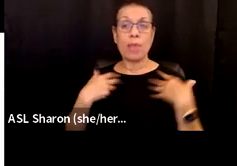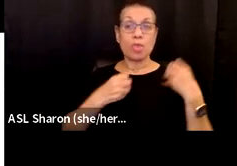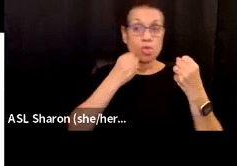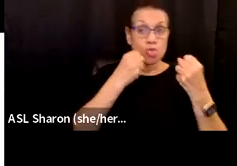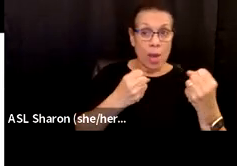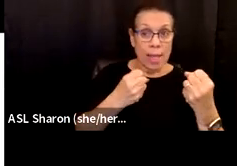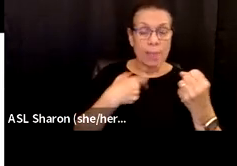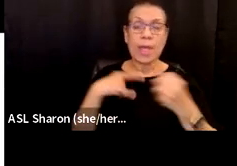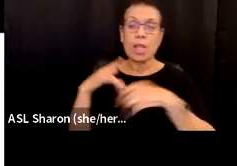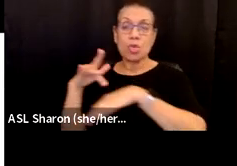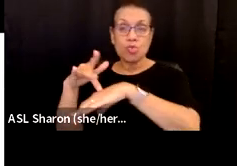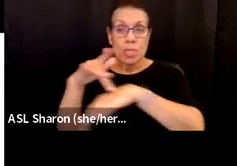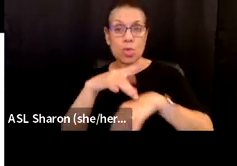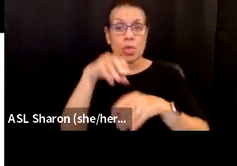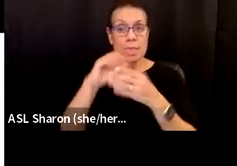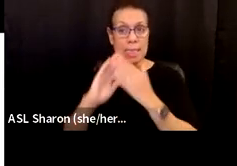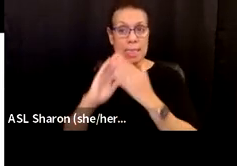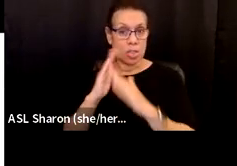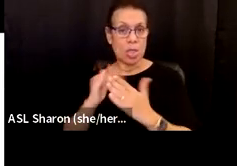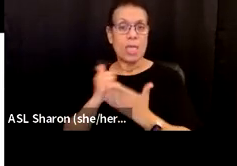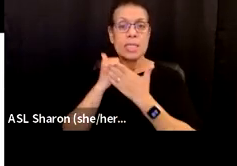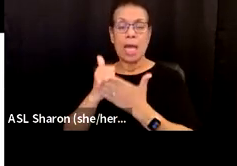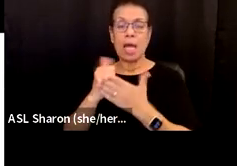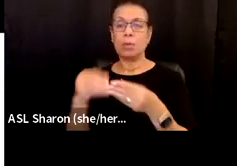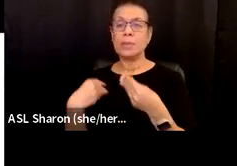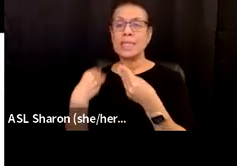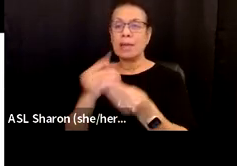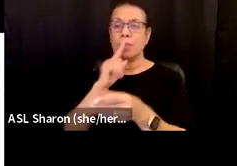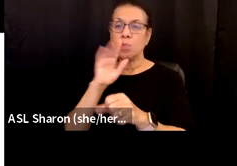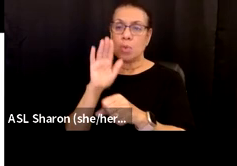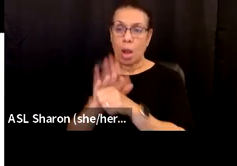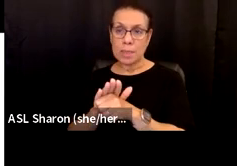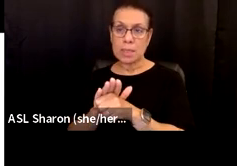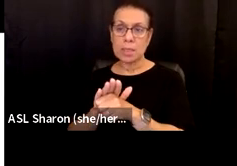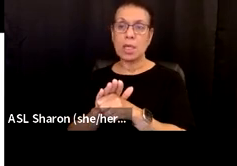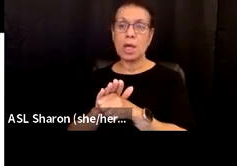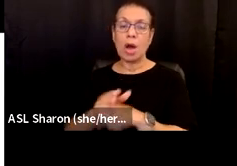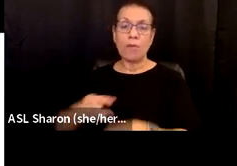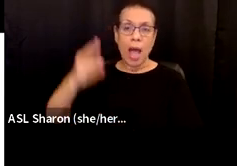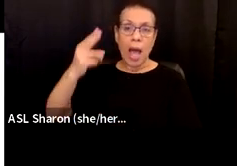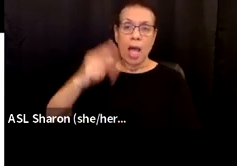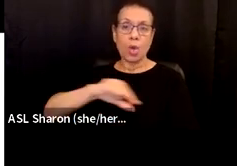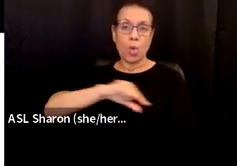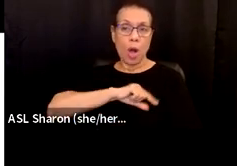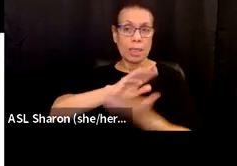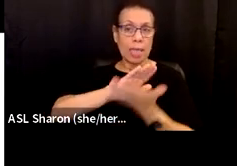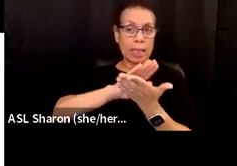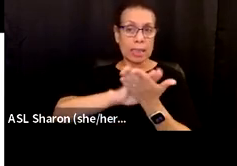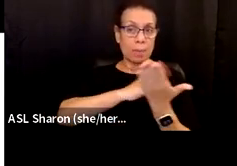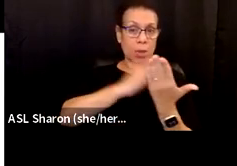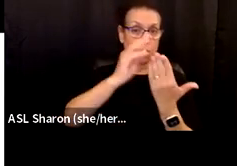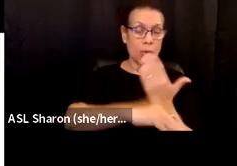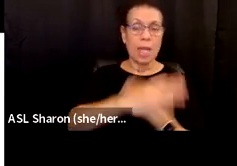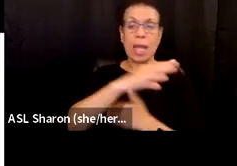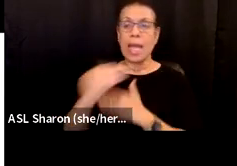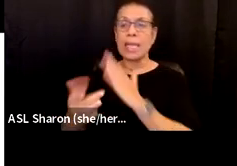the resources in the city to deliver on a promise of high high quality academic programming as well as career